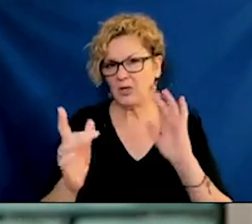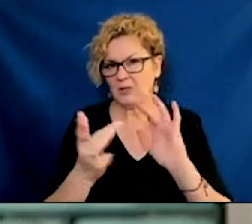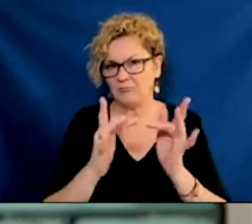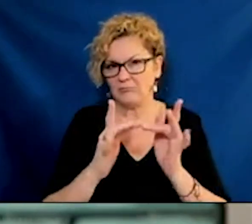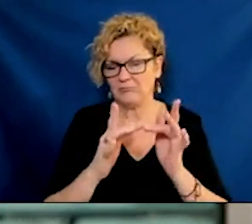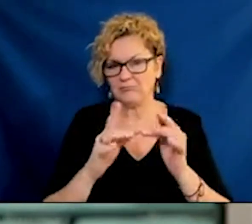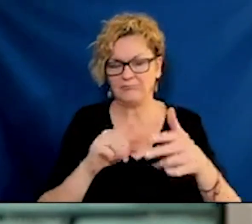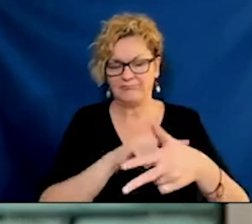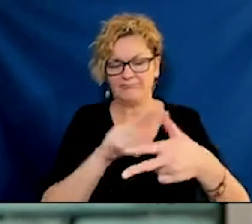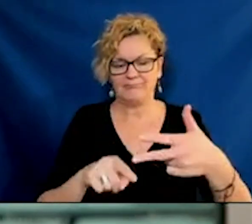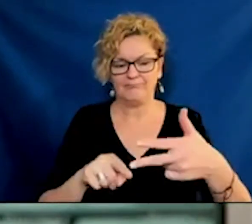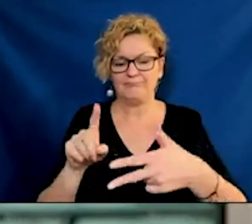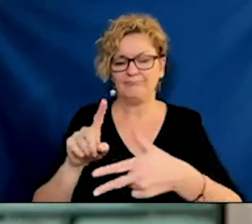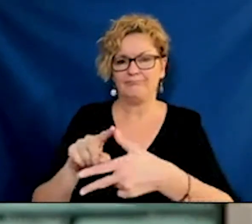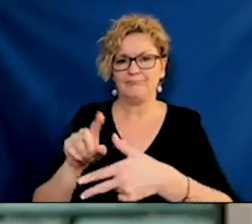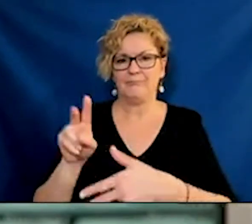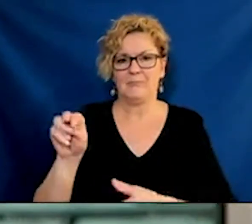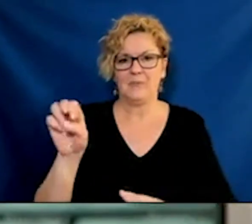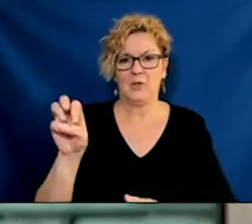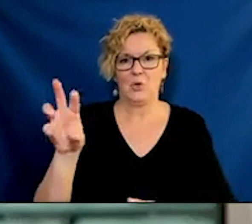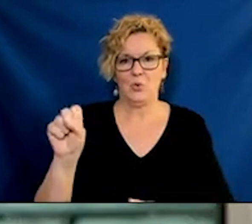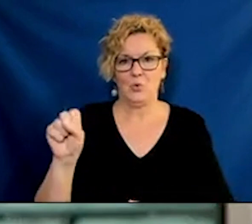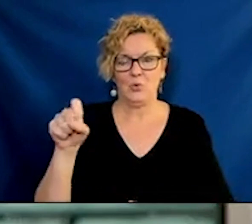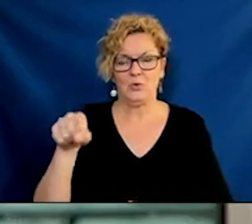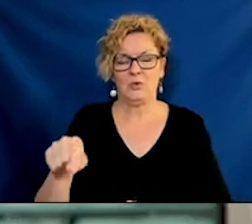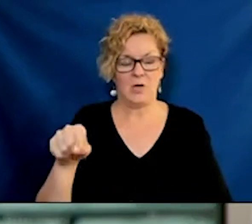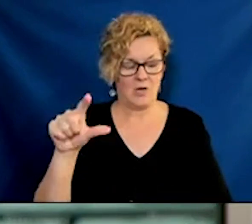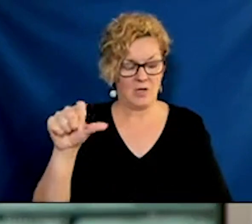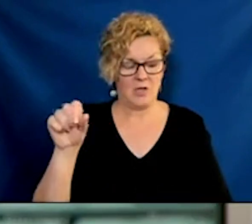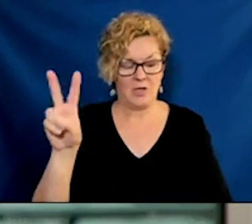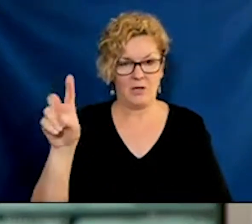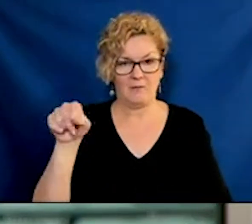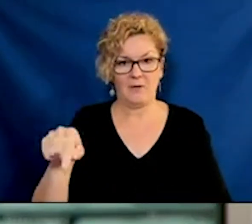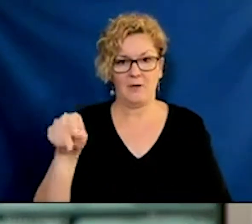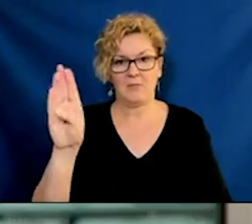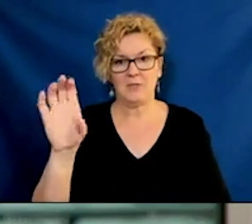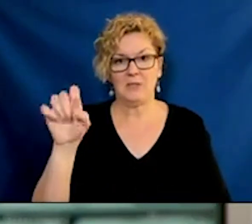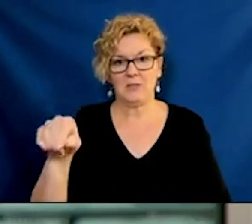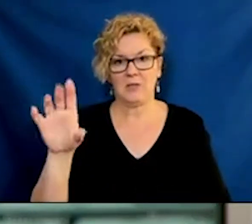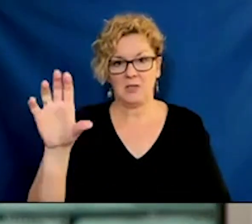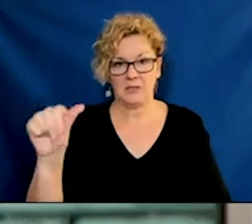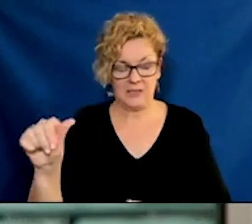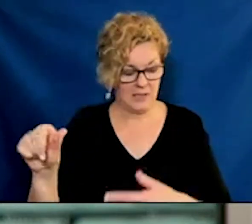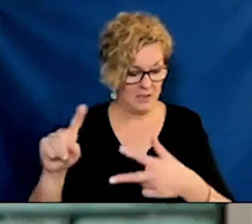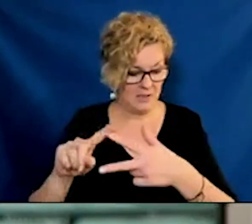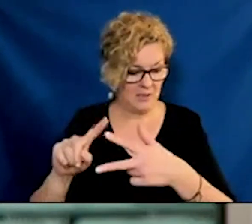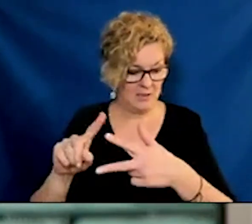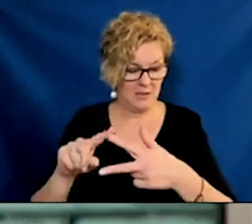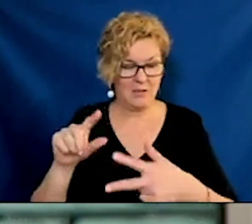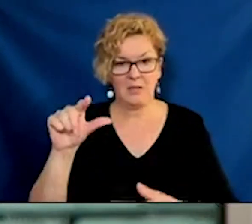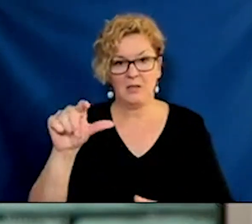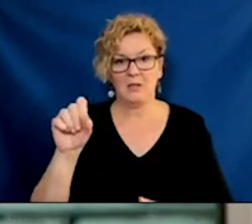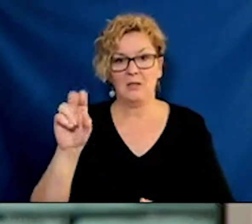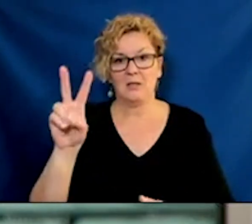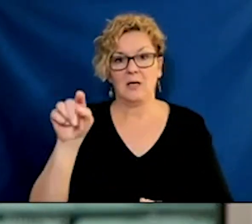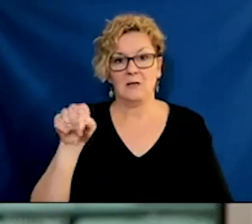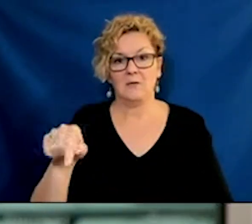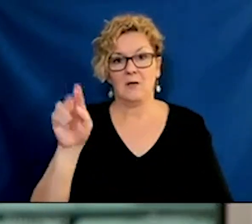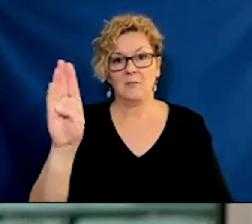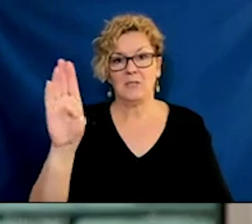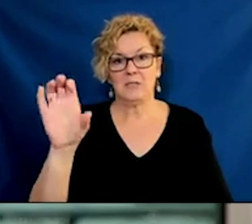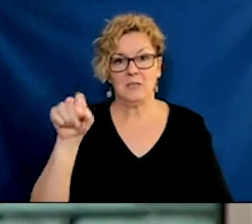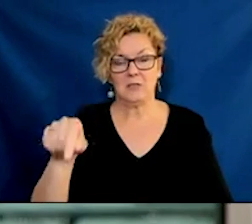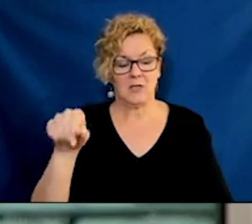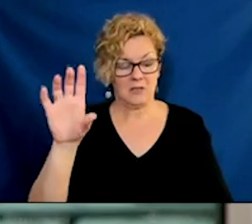outbreaks, which you can find at news.gov.bc.ca. For medical guidance on protecting families and communities, and for access to